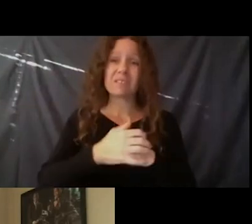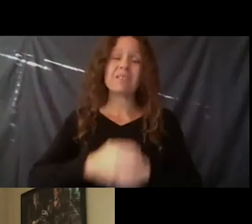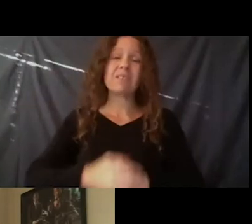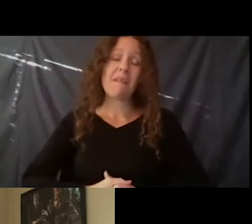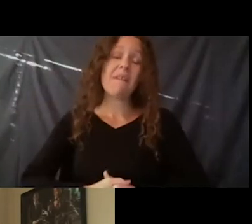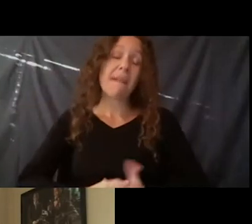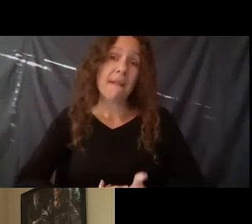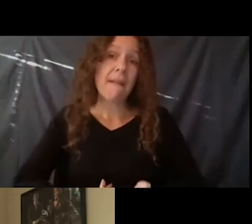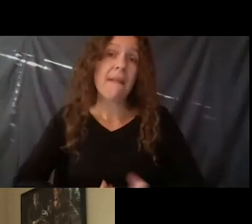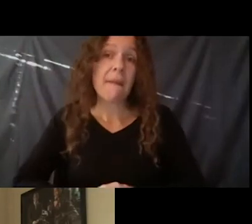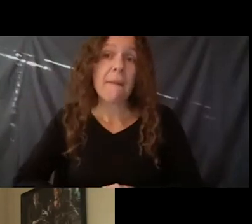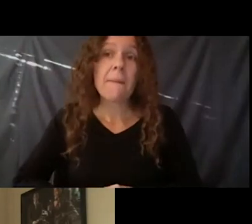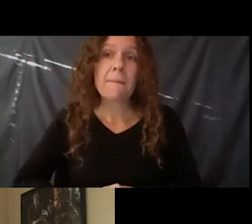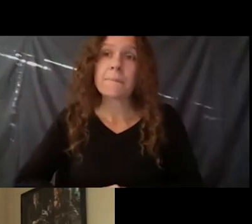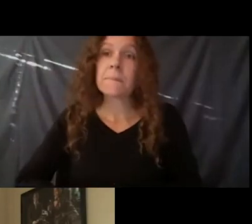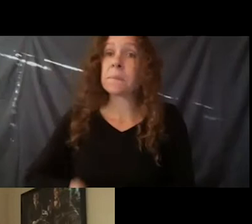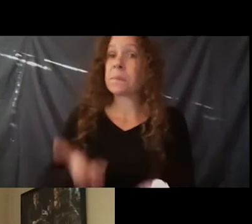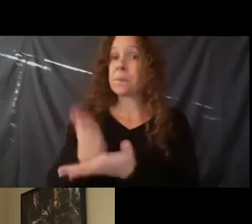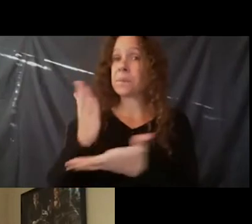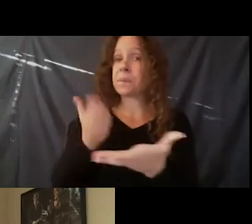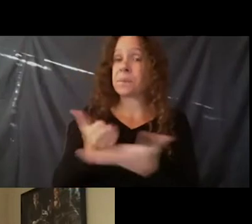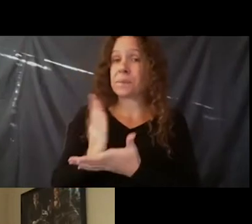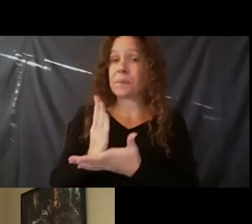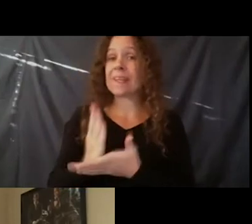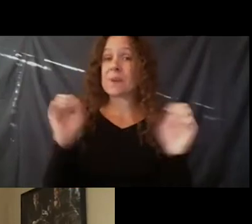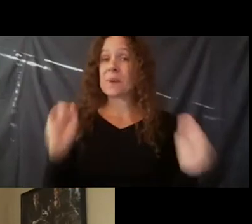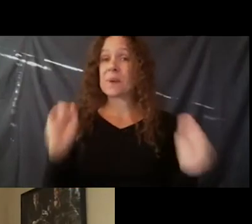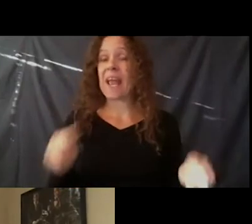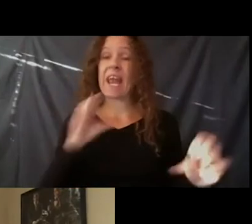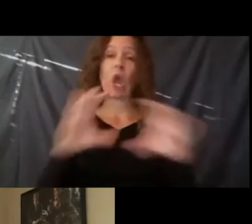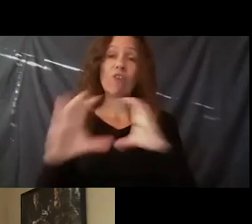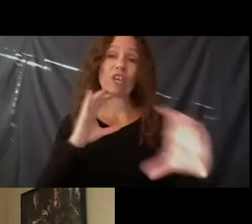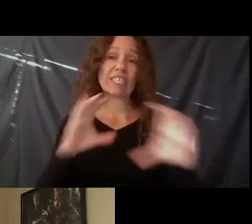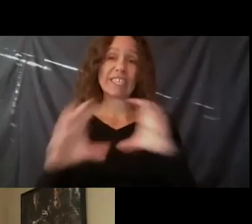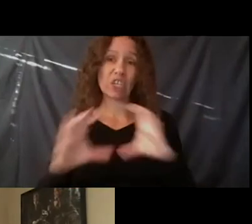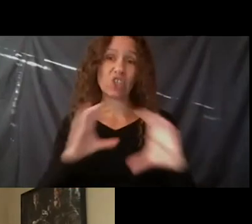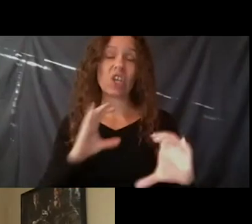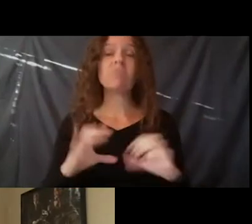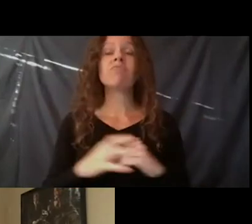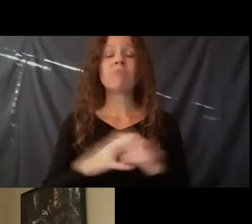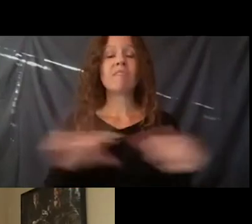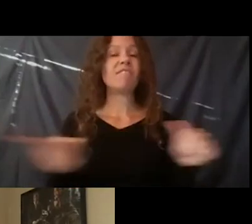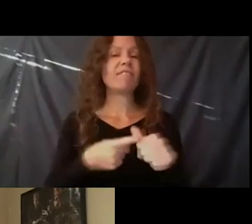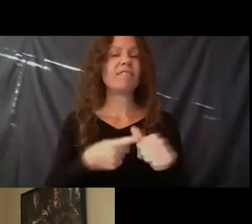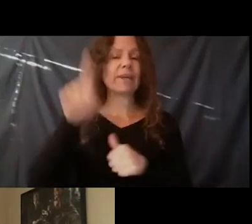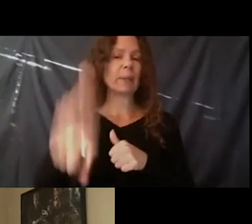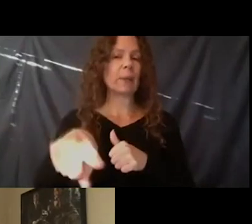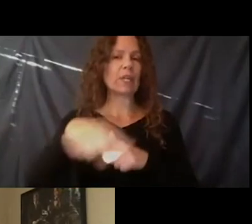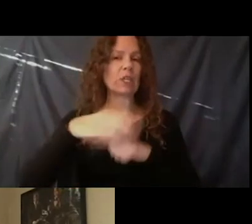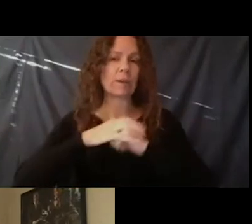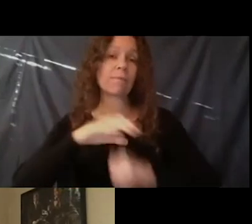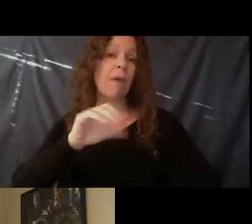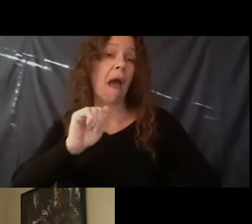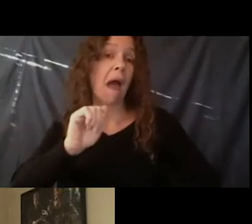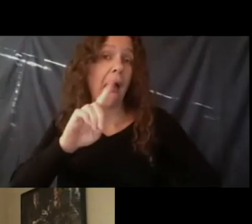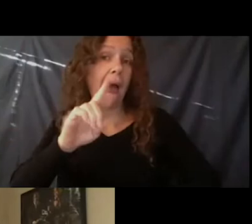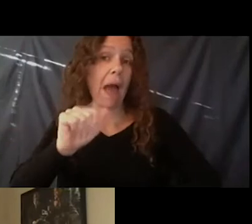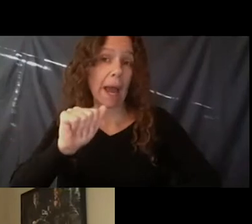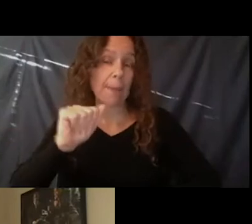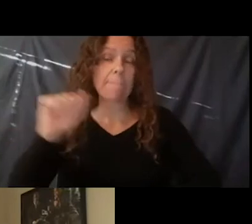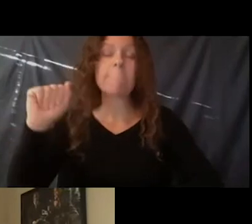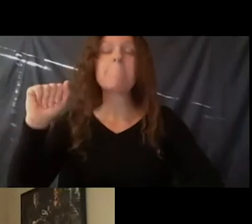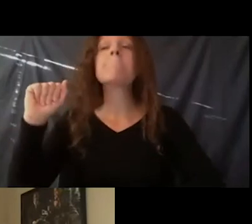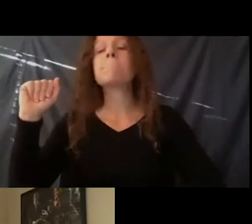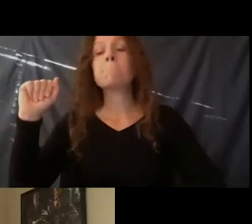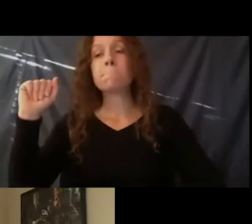All right, so let's get into a conversation. I want to first ask a question to you, Ada. You